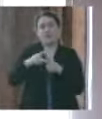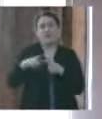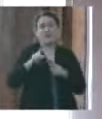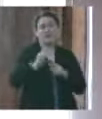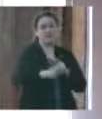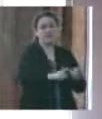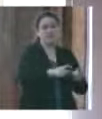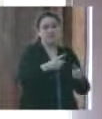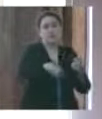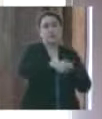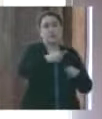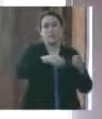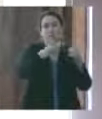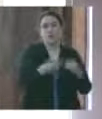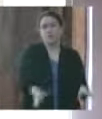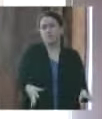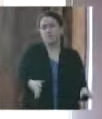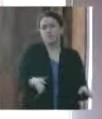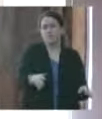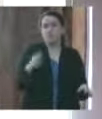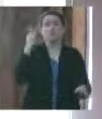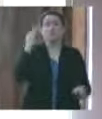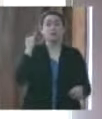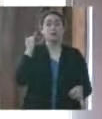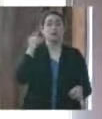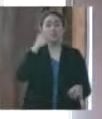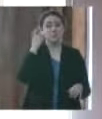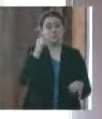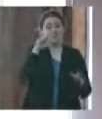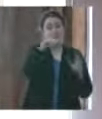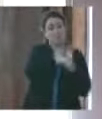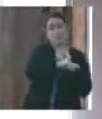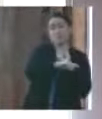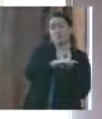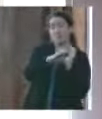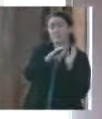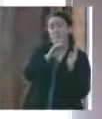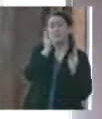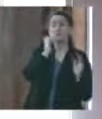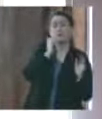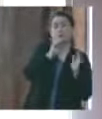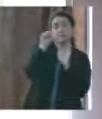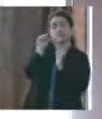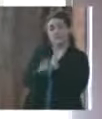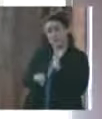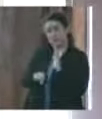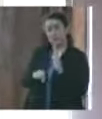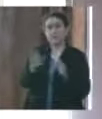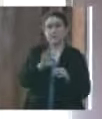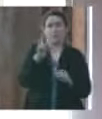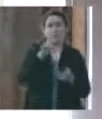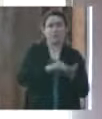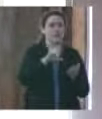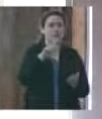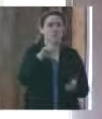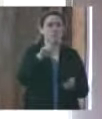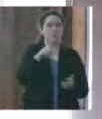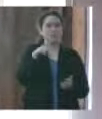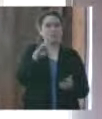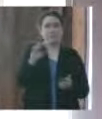official compensation for tiger kills of buffaloes, which is at 10,000 rupees, so about $200, takes several years and